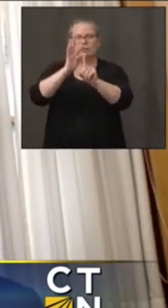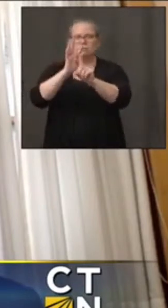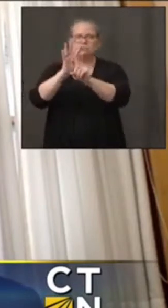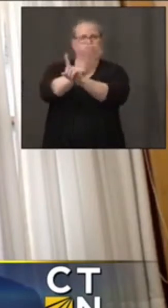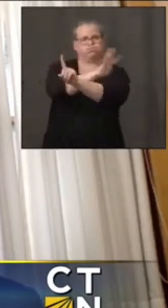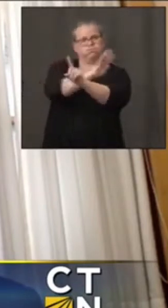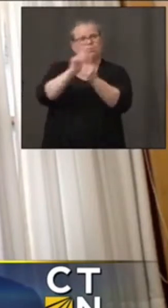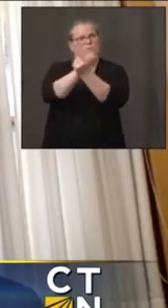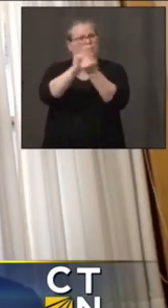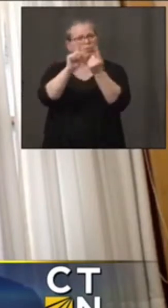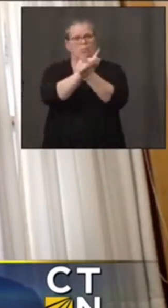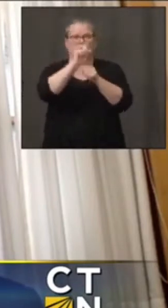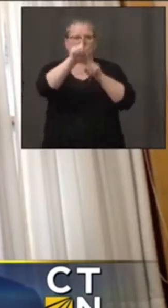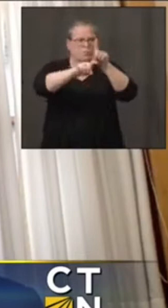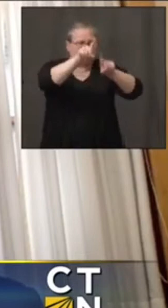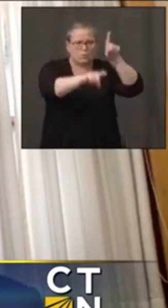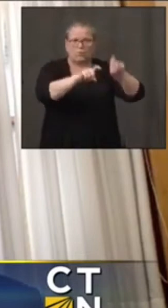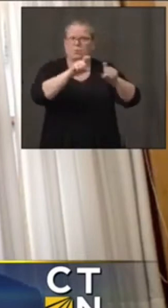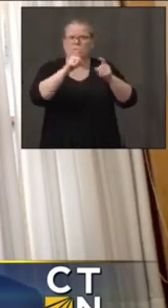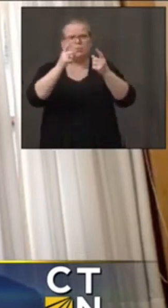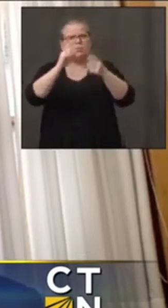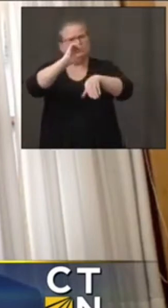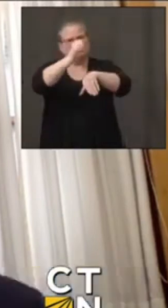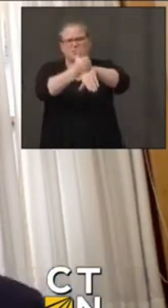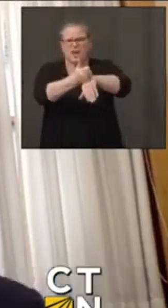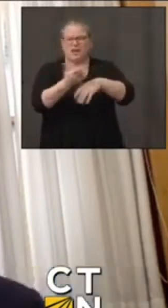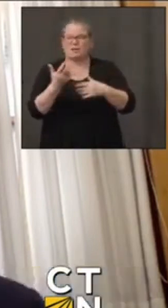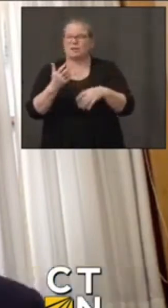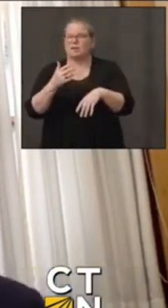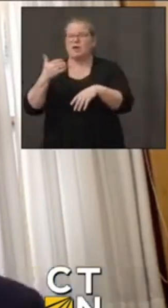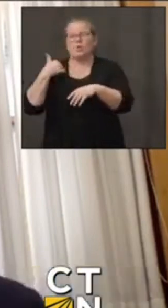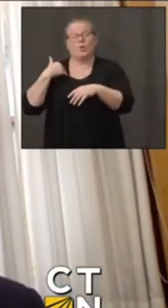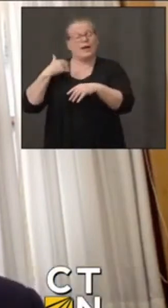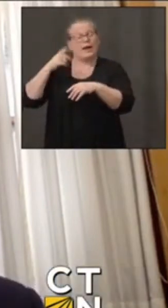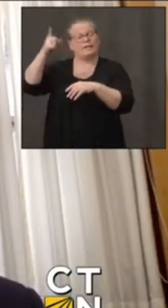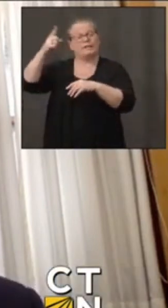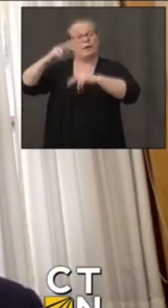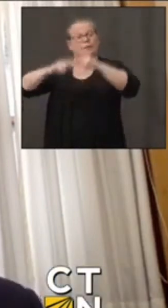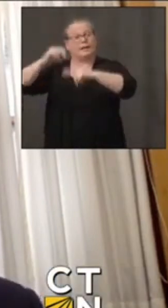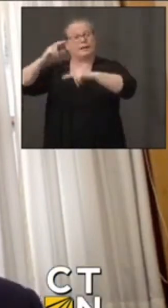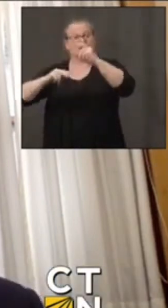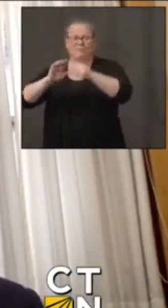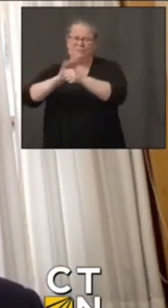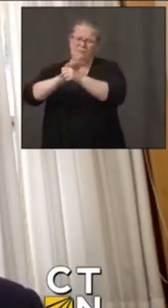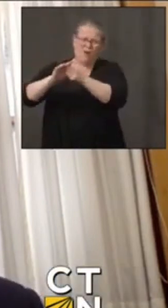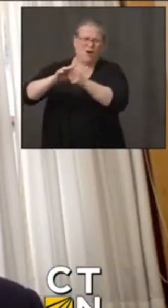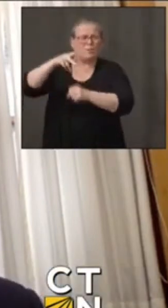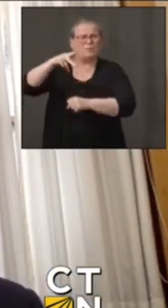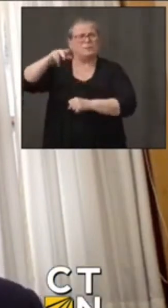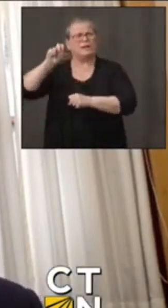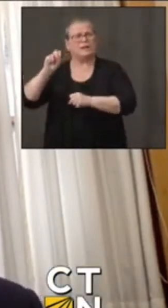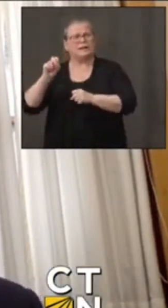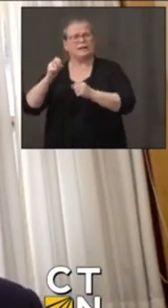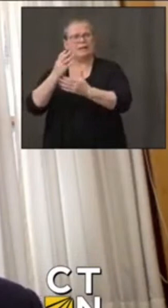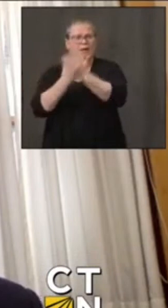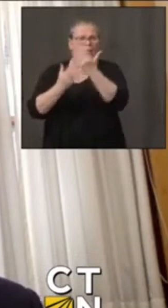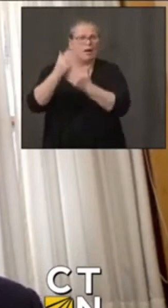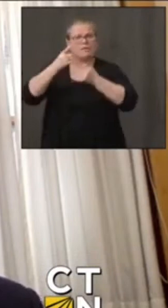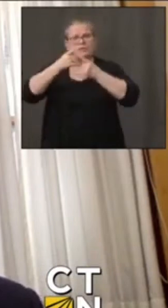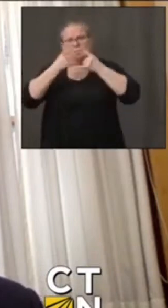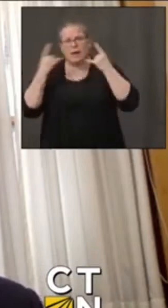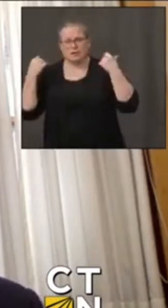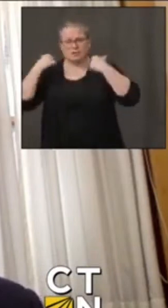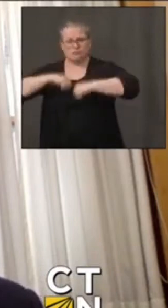got partnerships with the healthcare systems and the nursing homes that have a set of interventions in place that we didn't